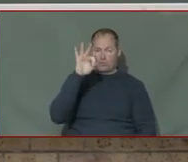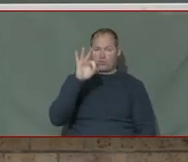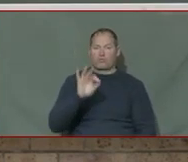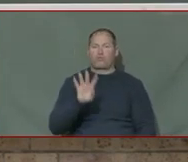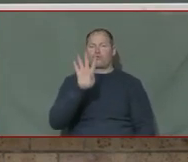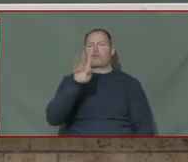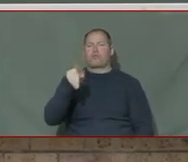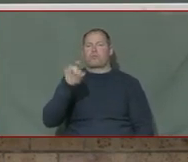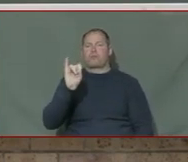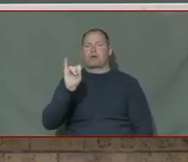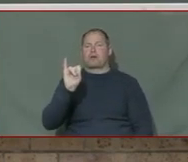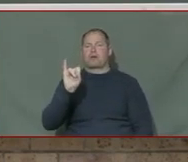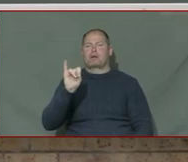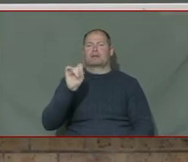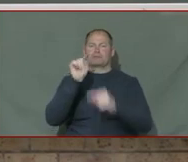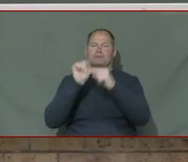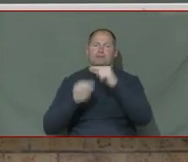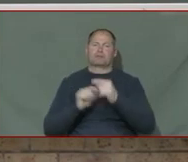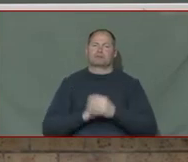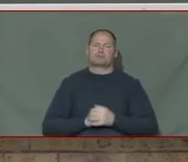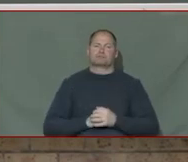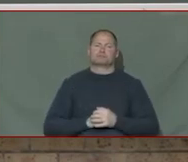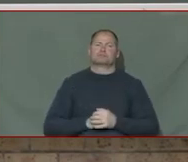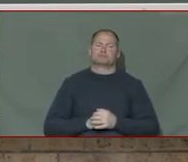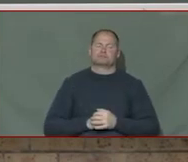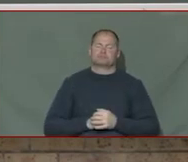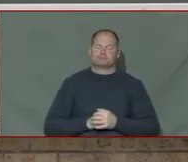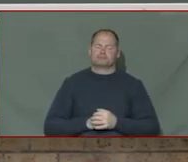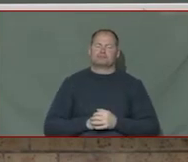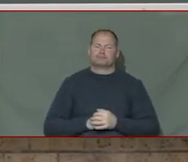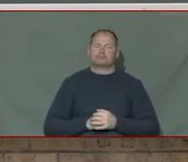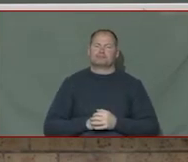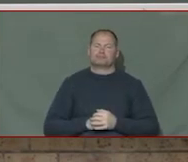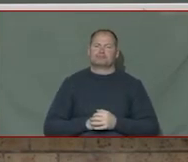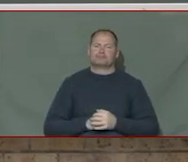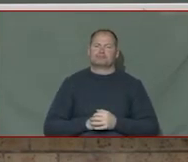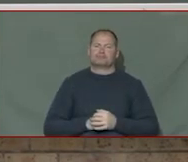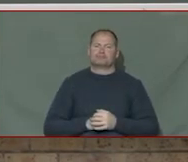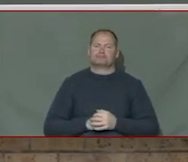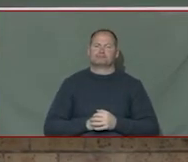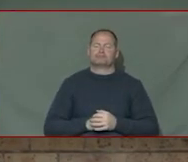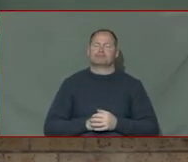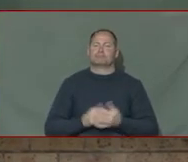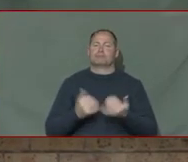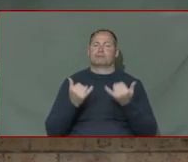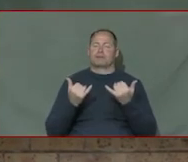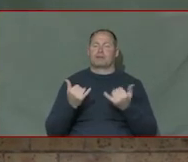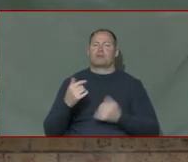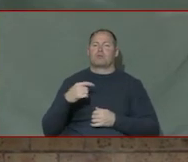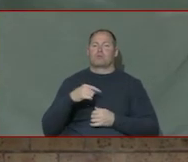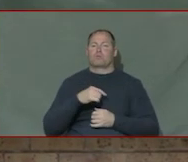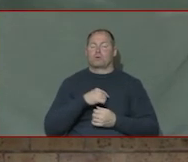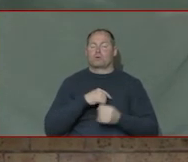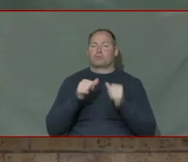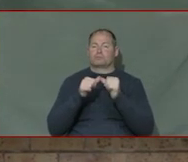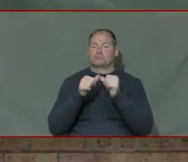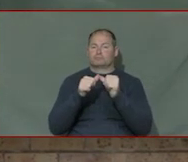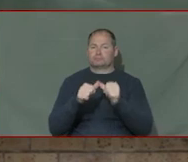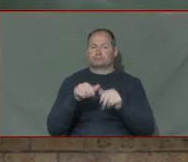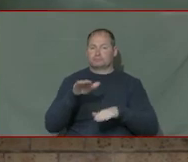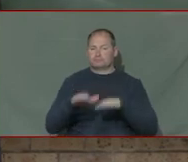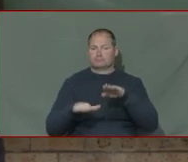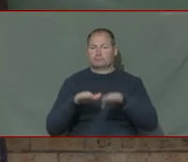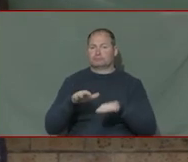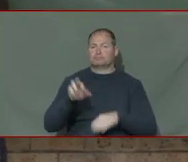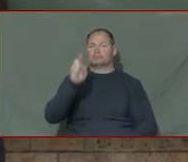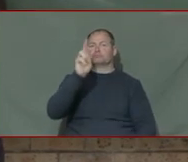it's 680 over 4 pi, correct? So therefore we can say that r is